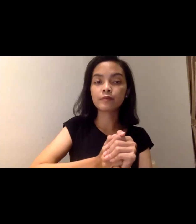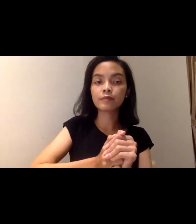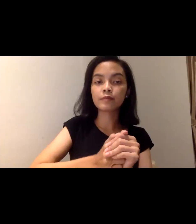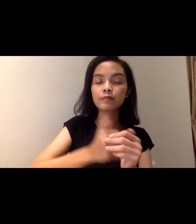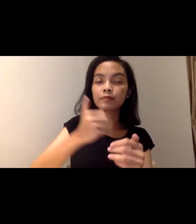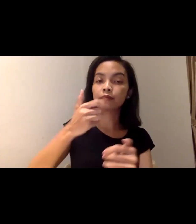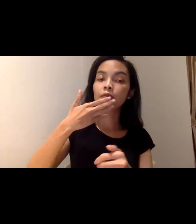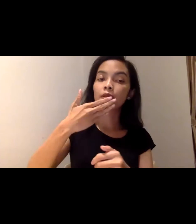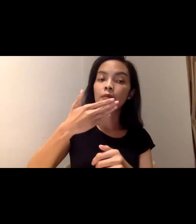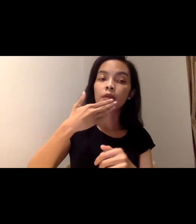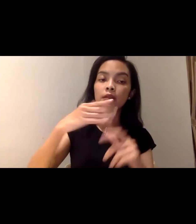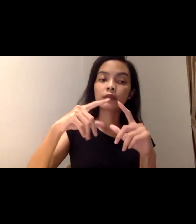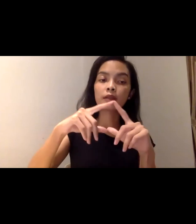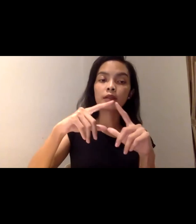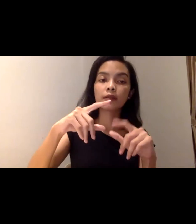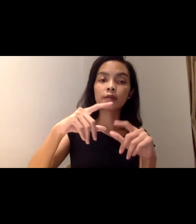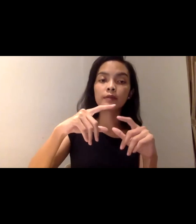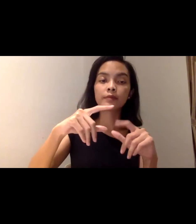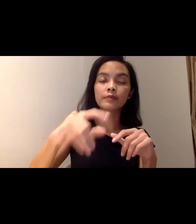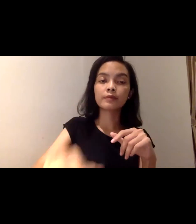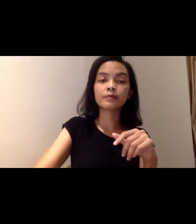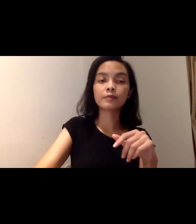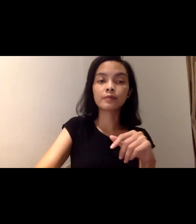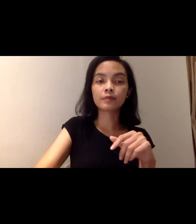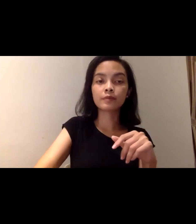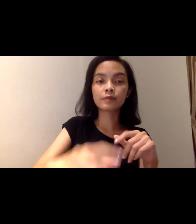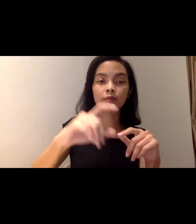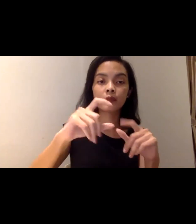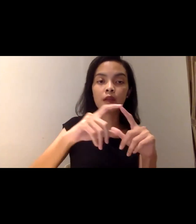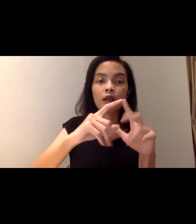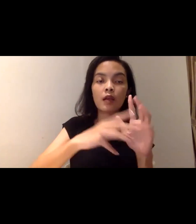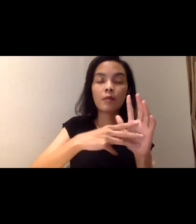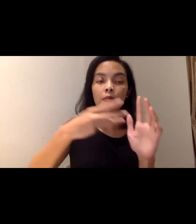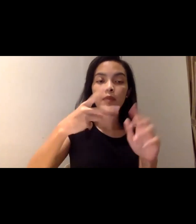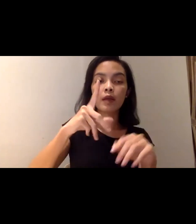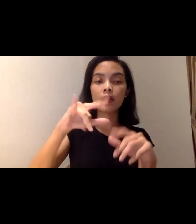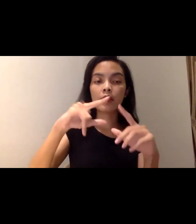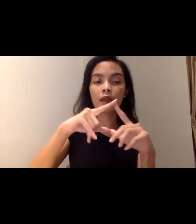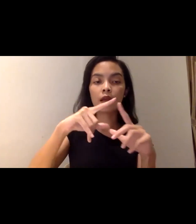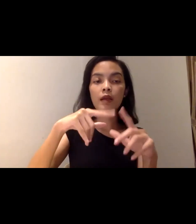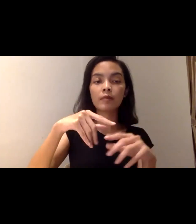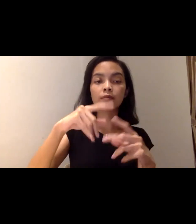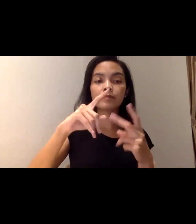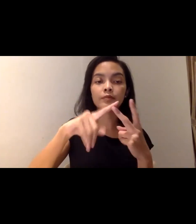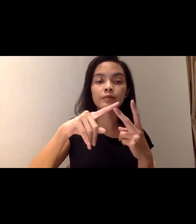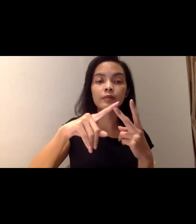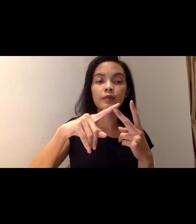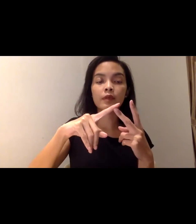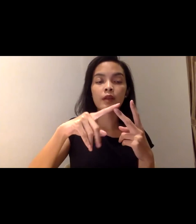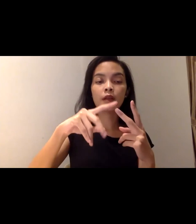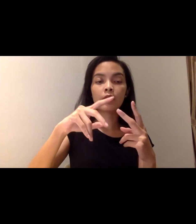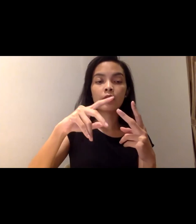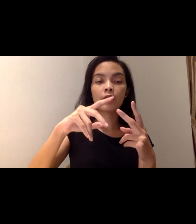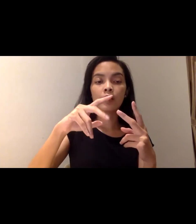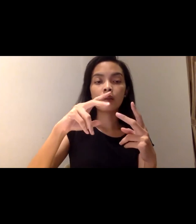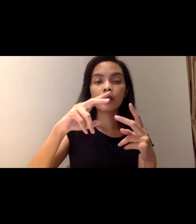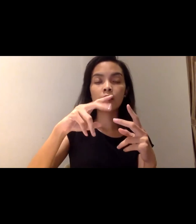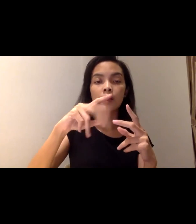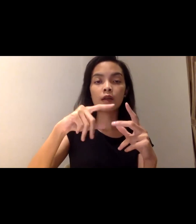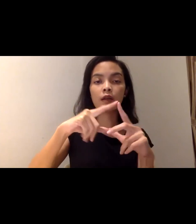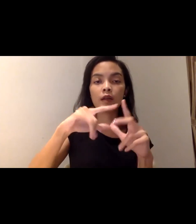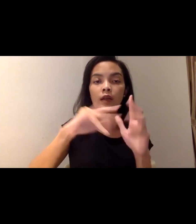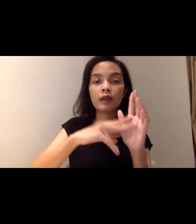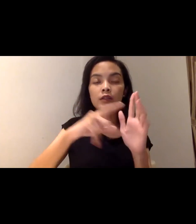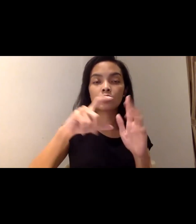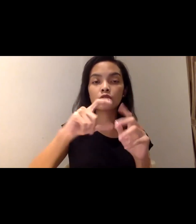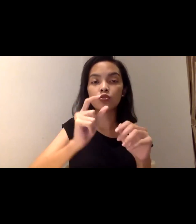Thank you, Camelia. Next, Rain Chuacha, Festival Director of 100% Manusia Film Festival, will also say a few